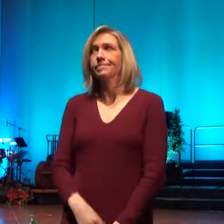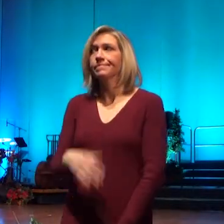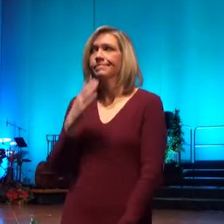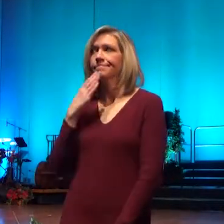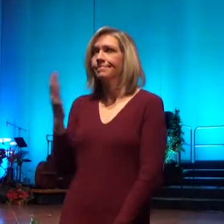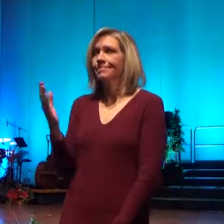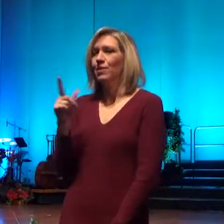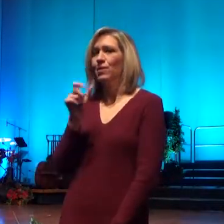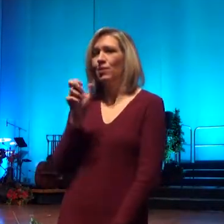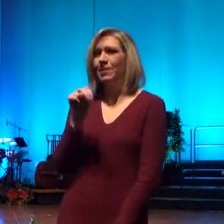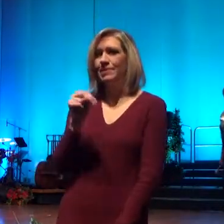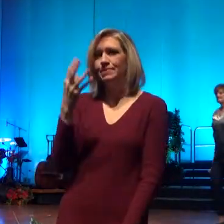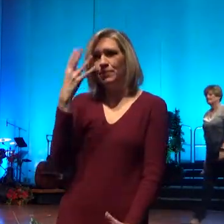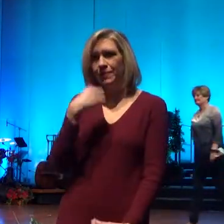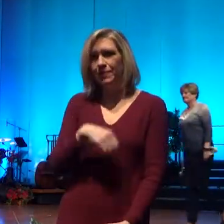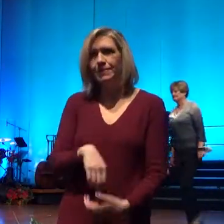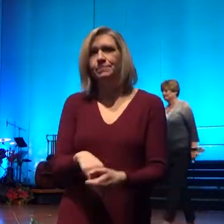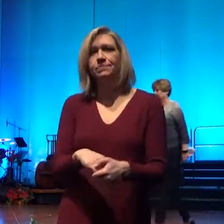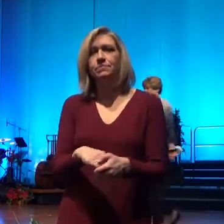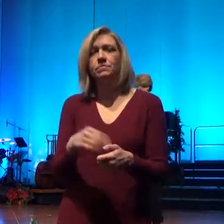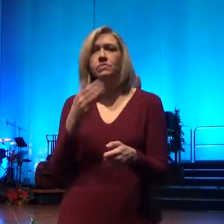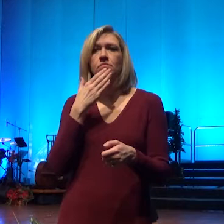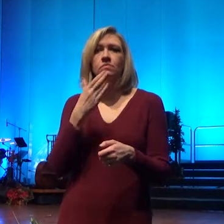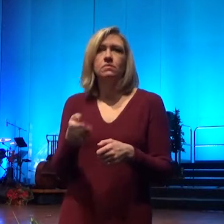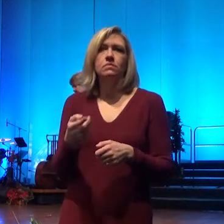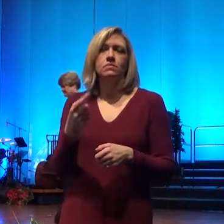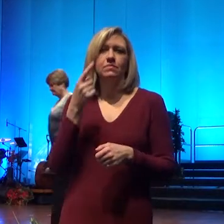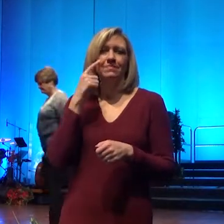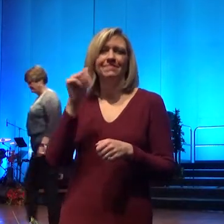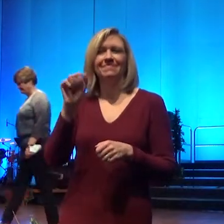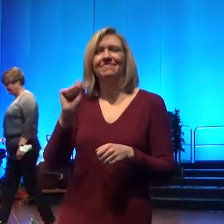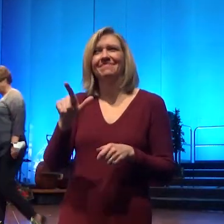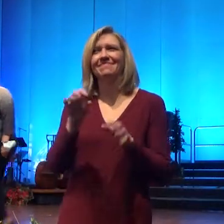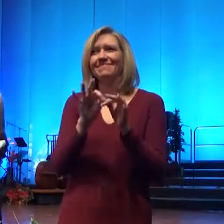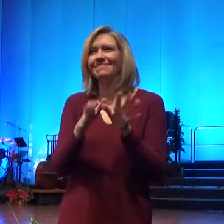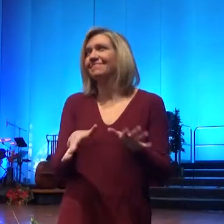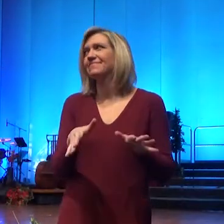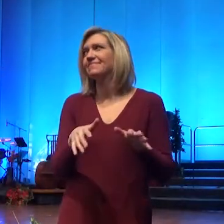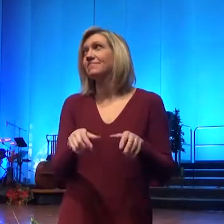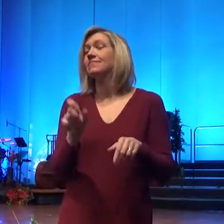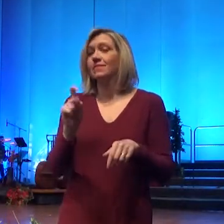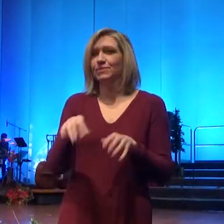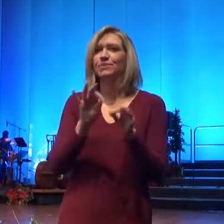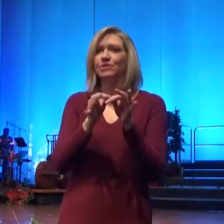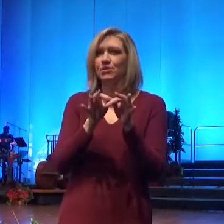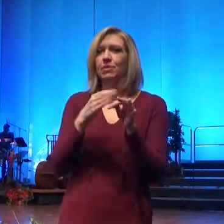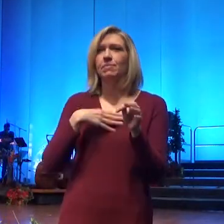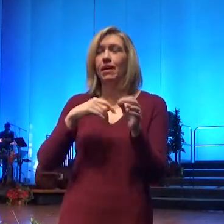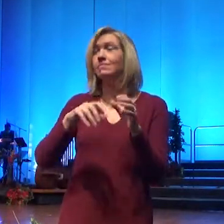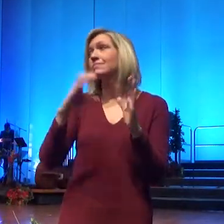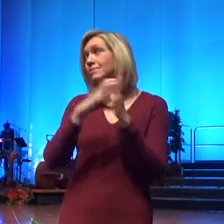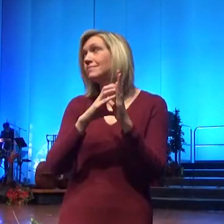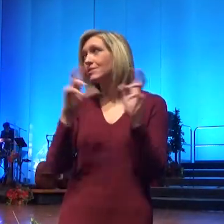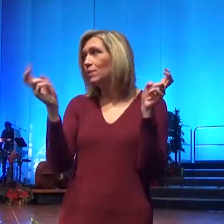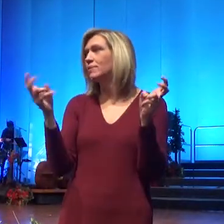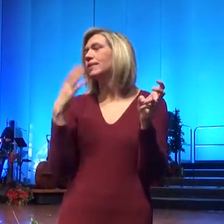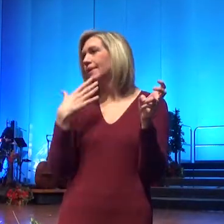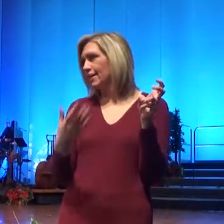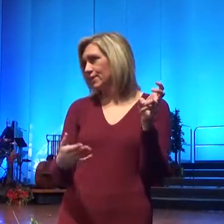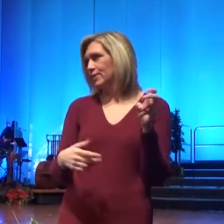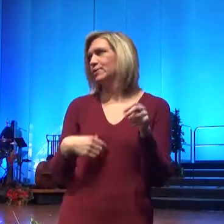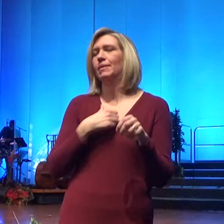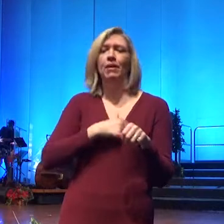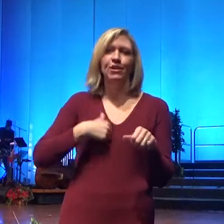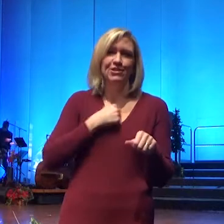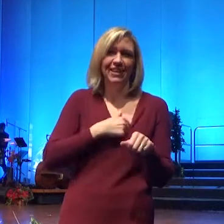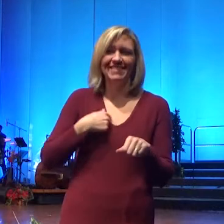Thank you, Lauren. Beautiful. Thank you to our incredible ASL interpreter that had to interpret my long quotes. I